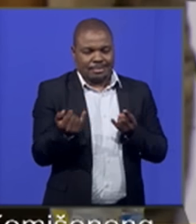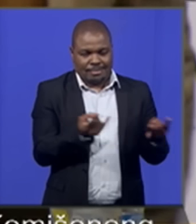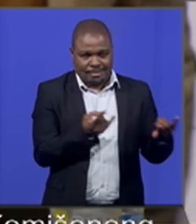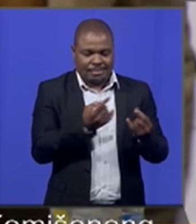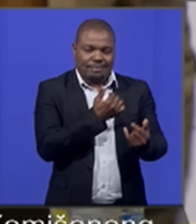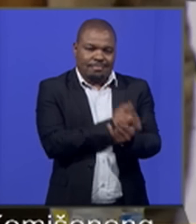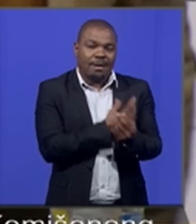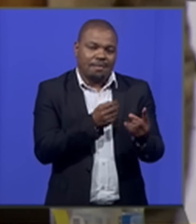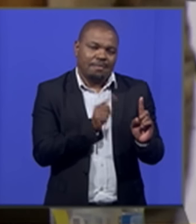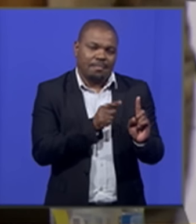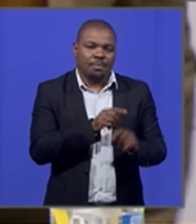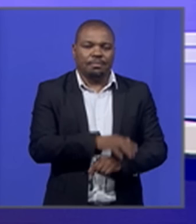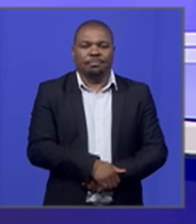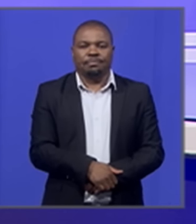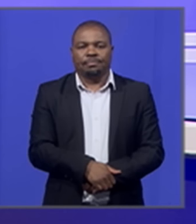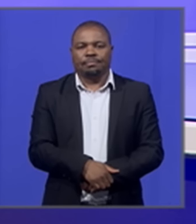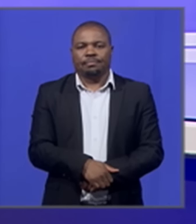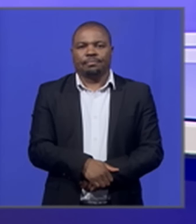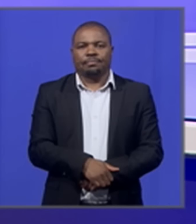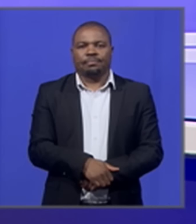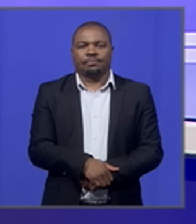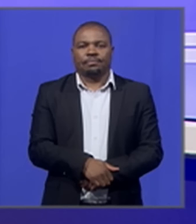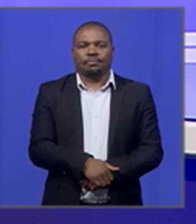ga diokobatši.